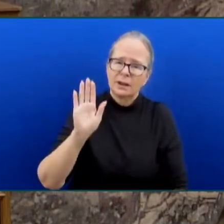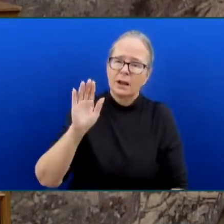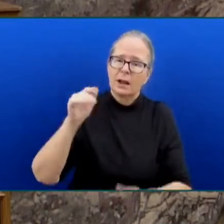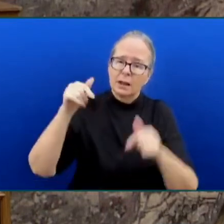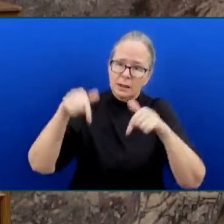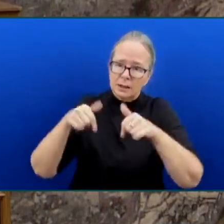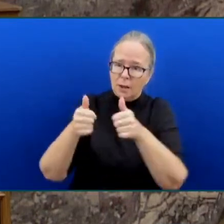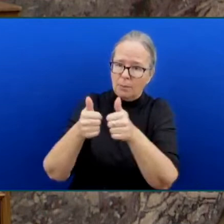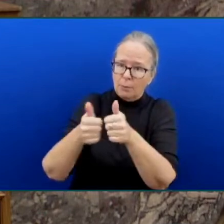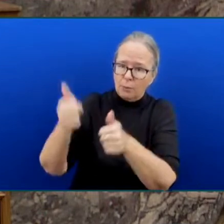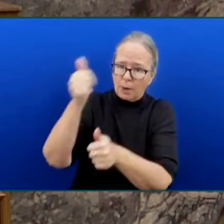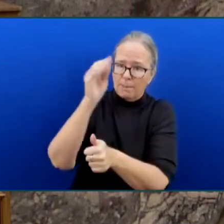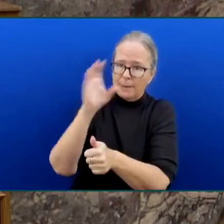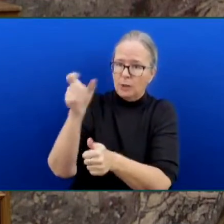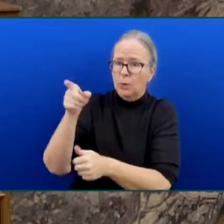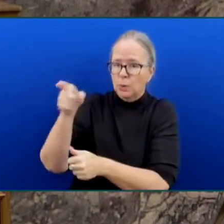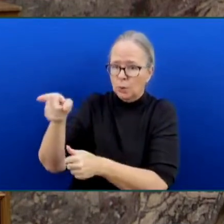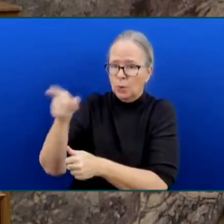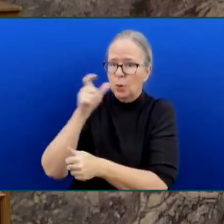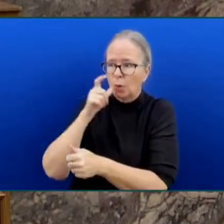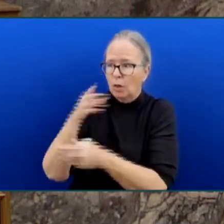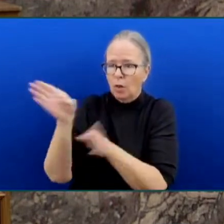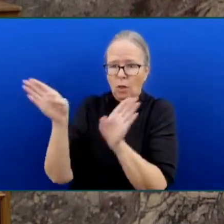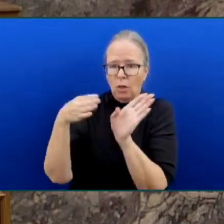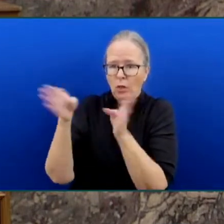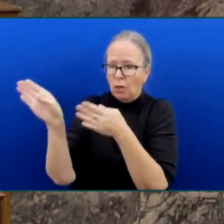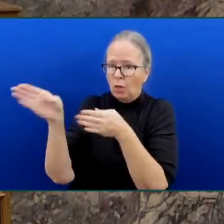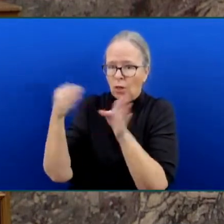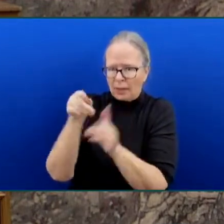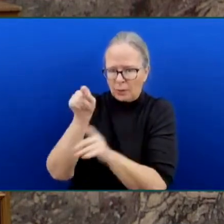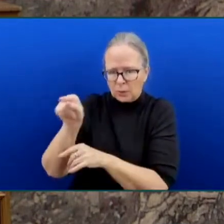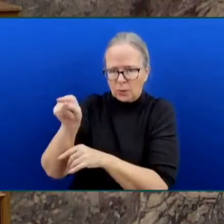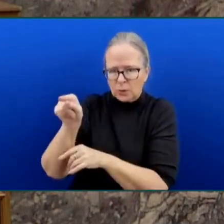his promise of affordability.